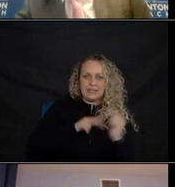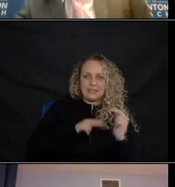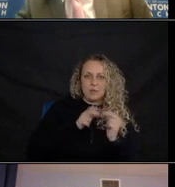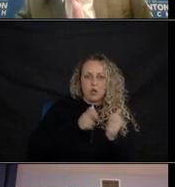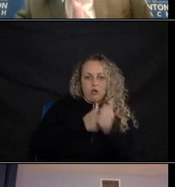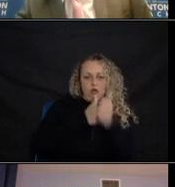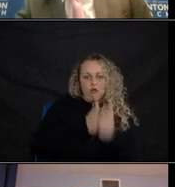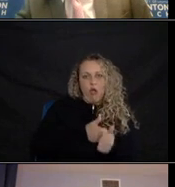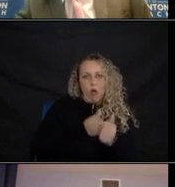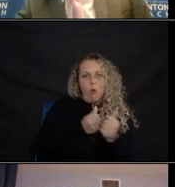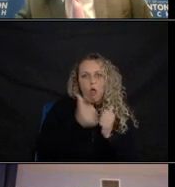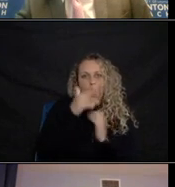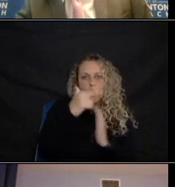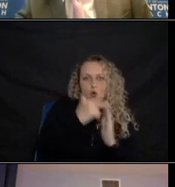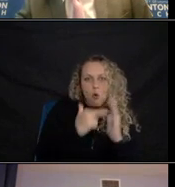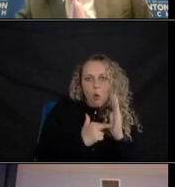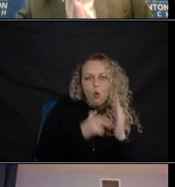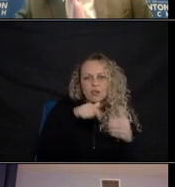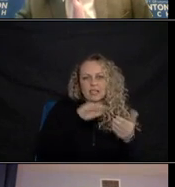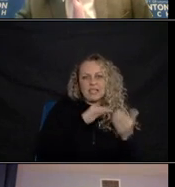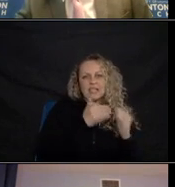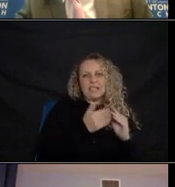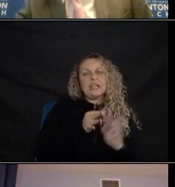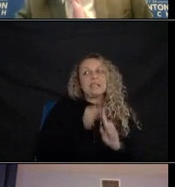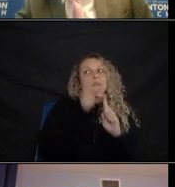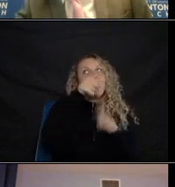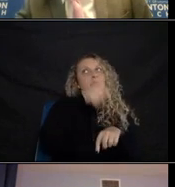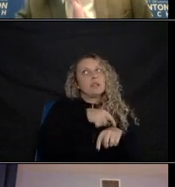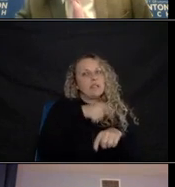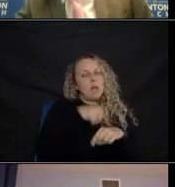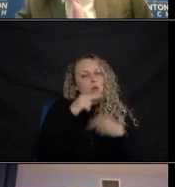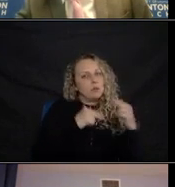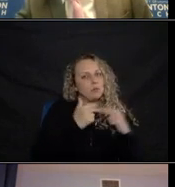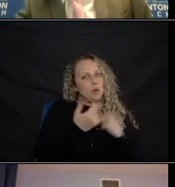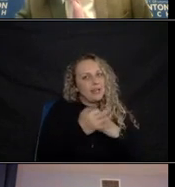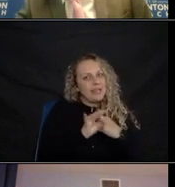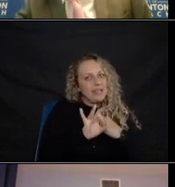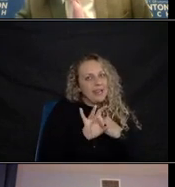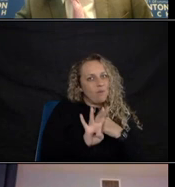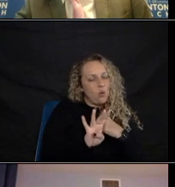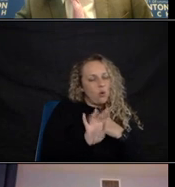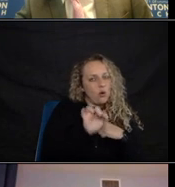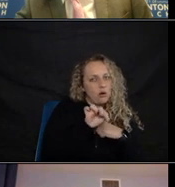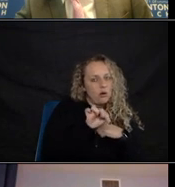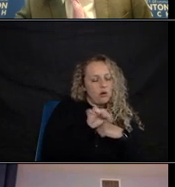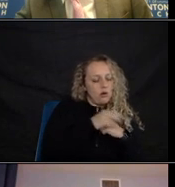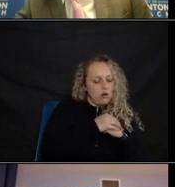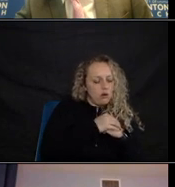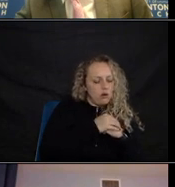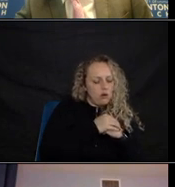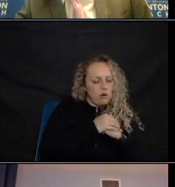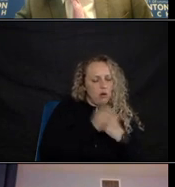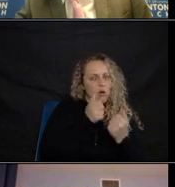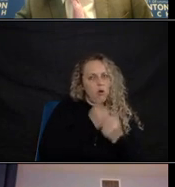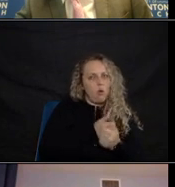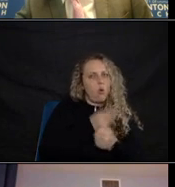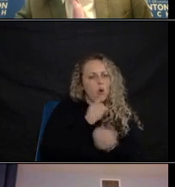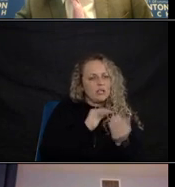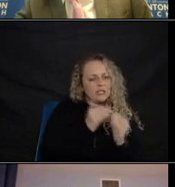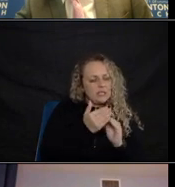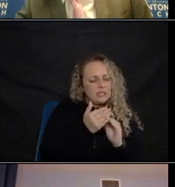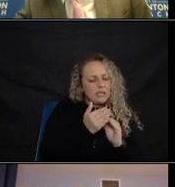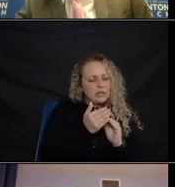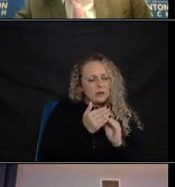with all city codes, etc., at the time it was built in 1984, according to a city building